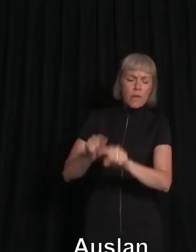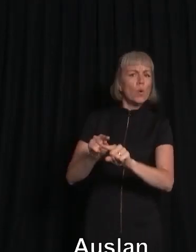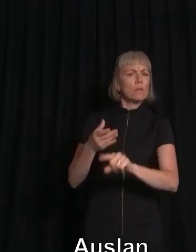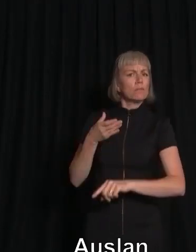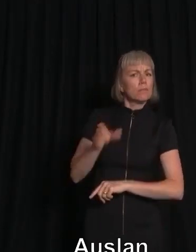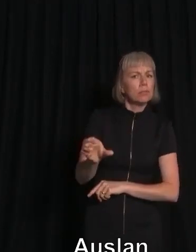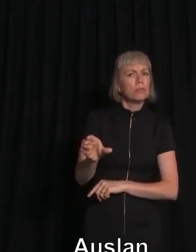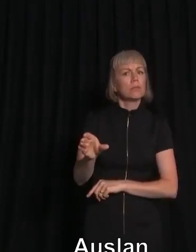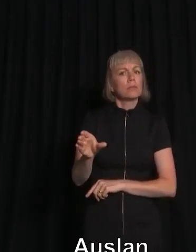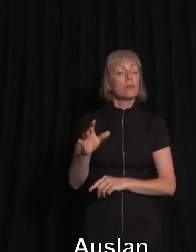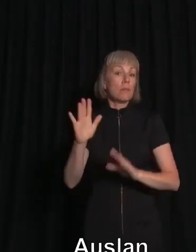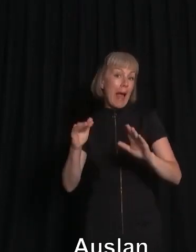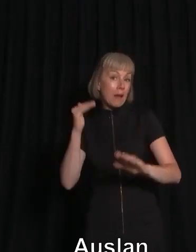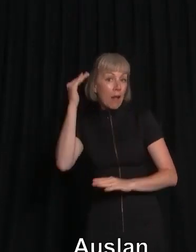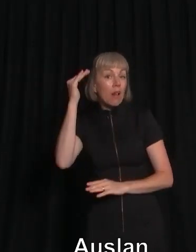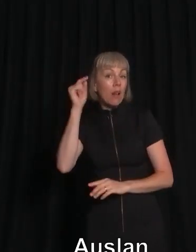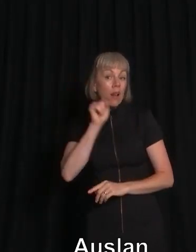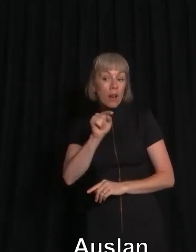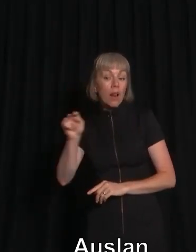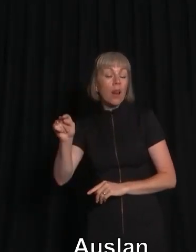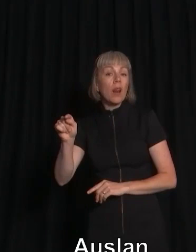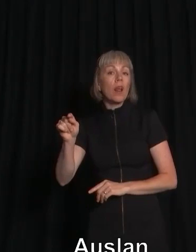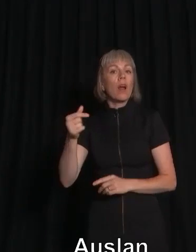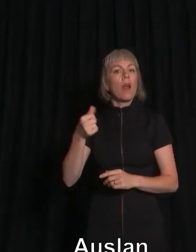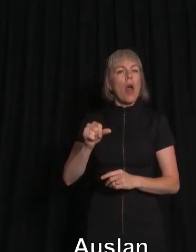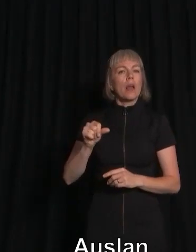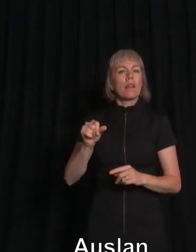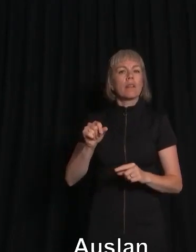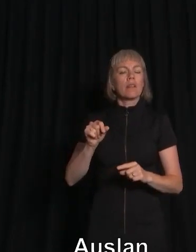an adult, some kind of third-party